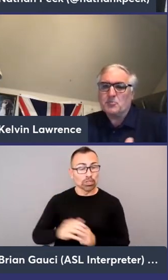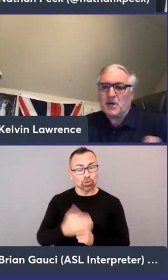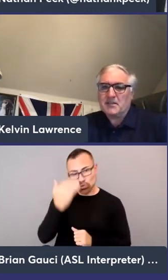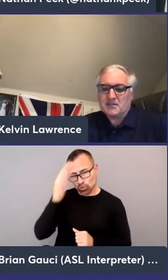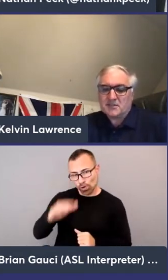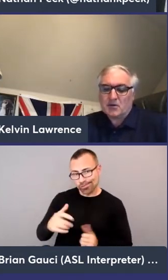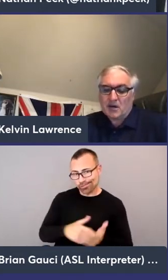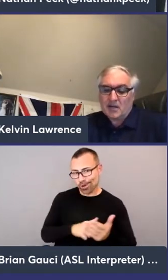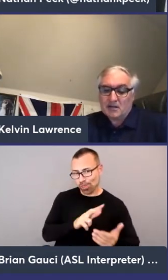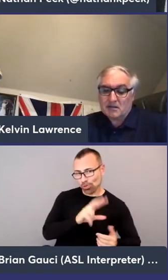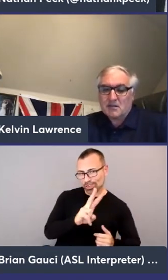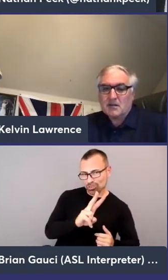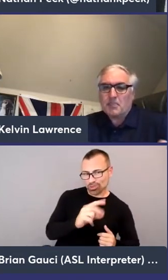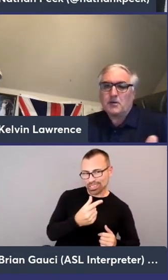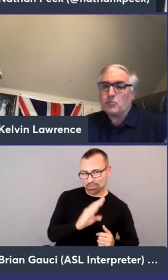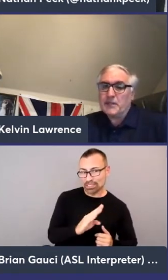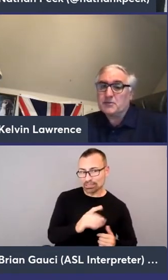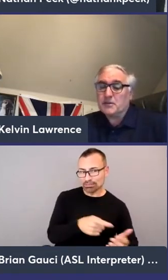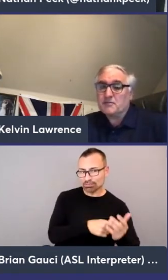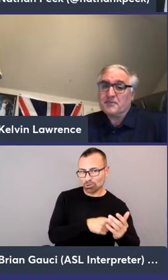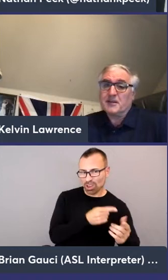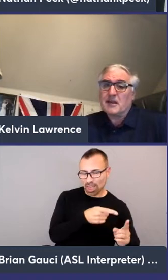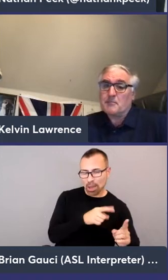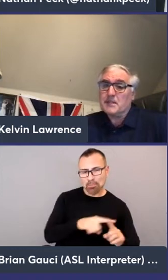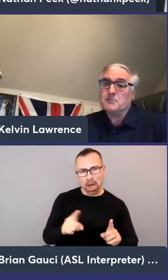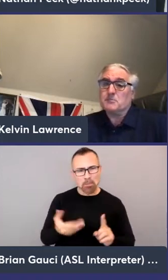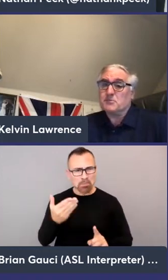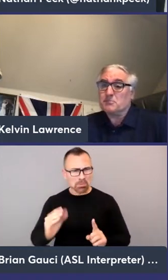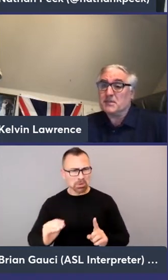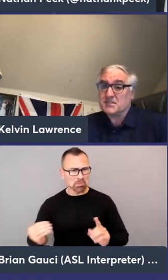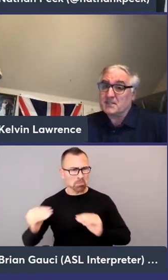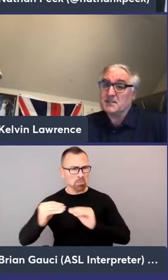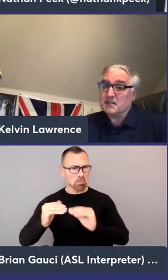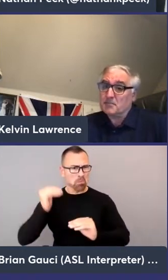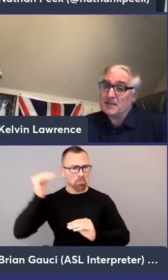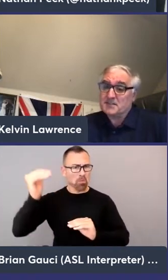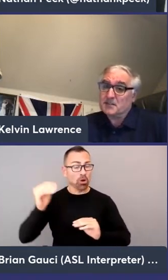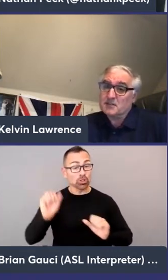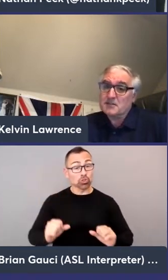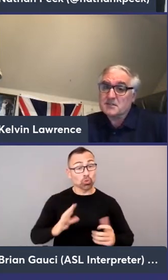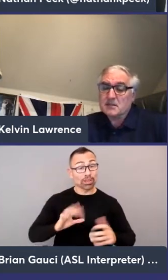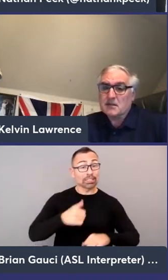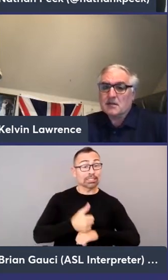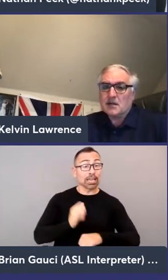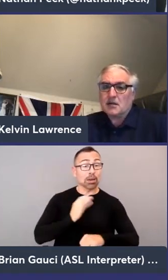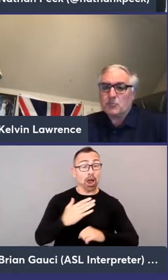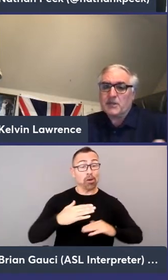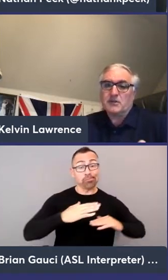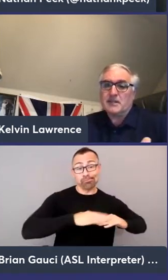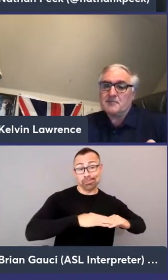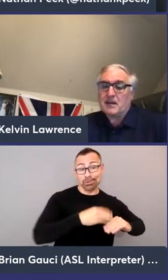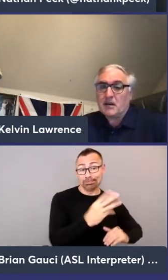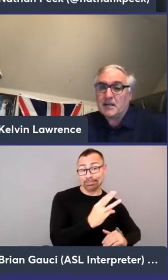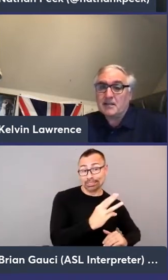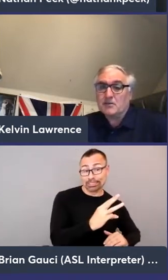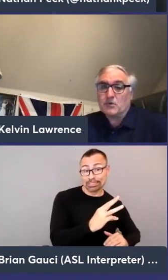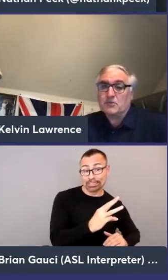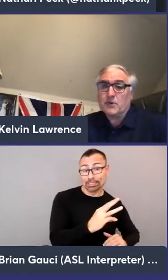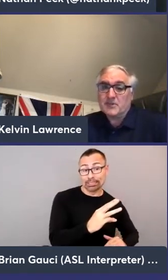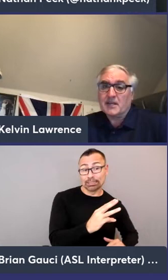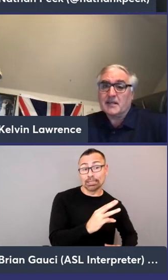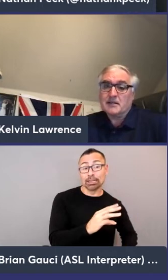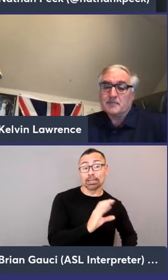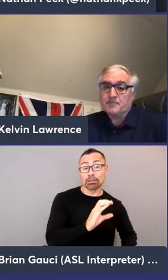but you might need to go higher. We could configure our minimum to be 16 capacity units. We could leave our high end